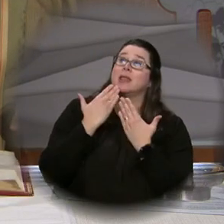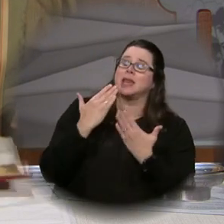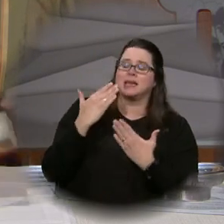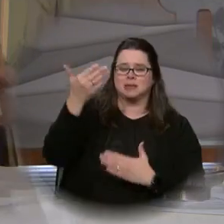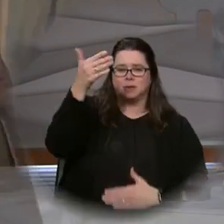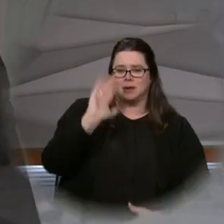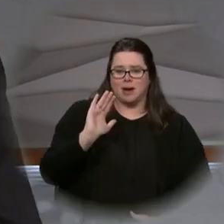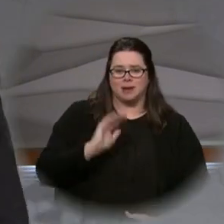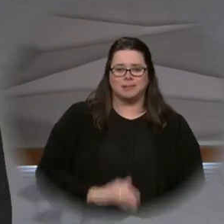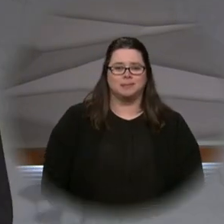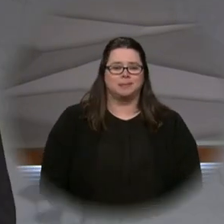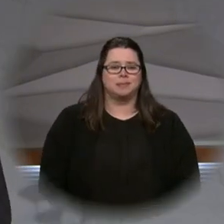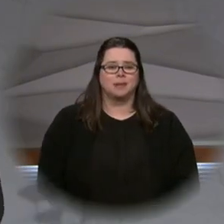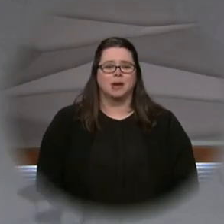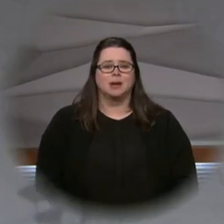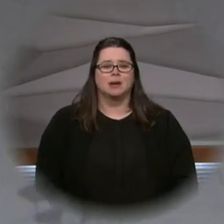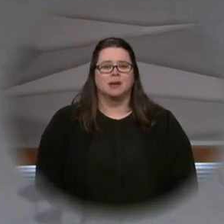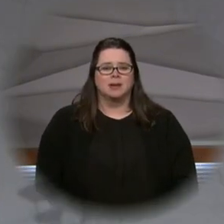Thanks be to God.